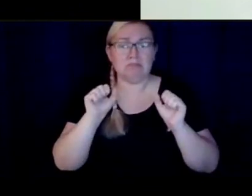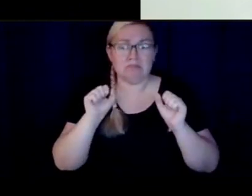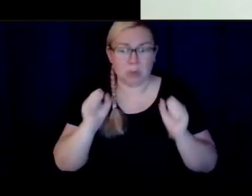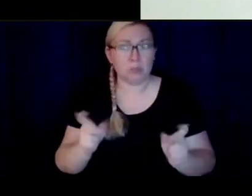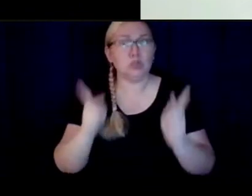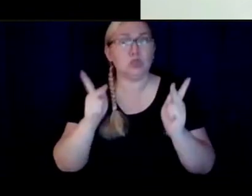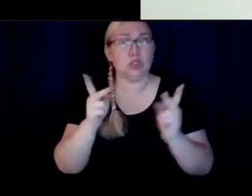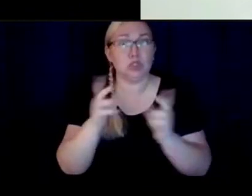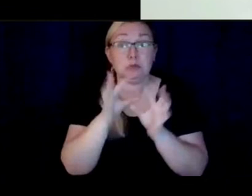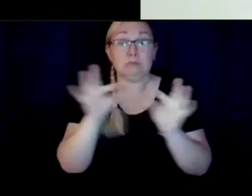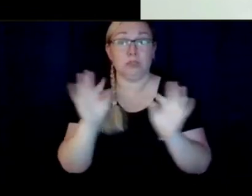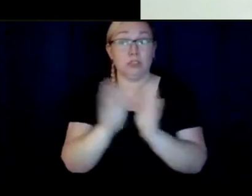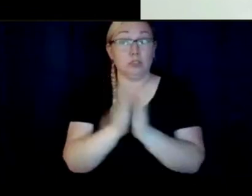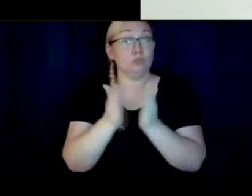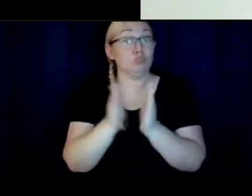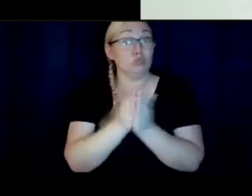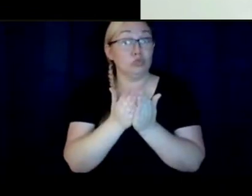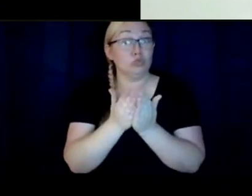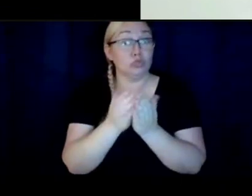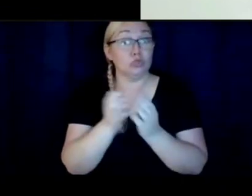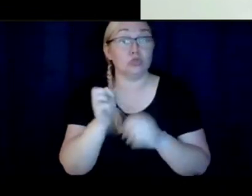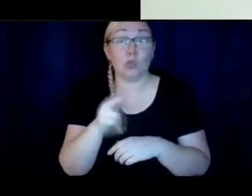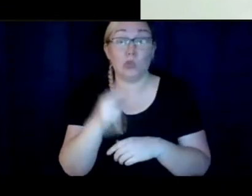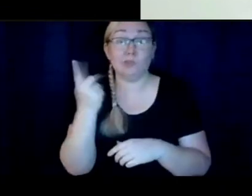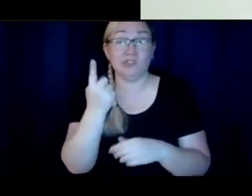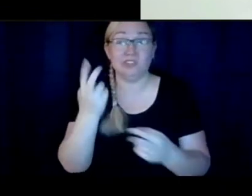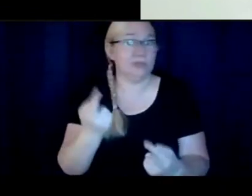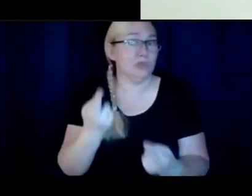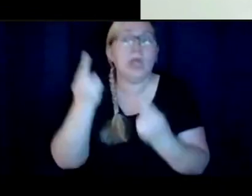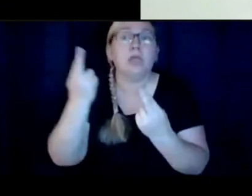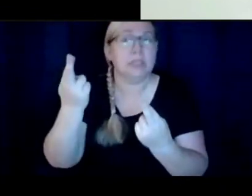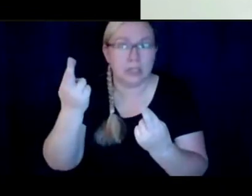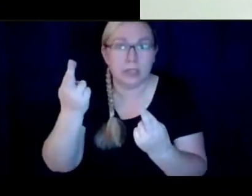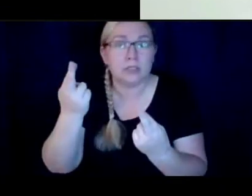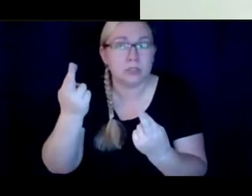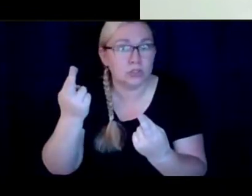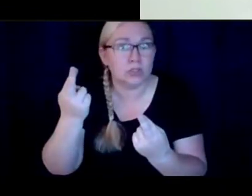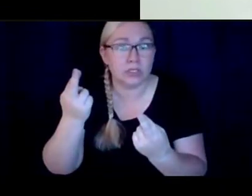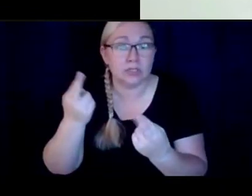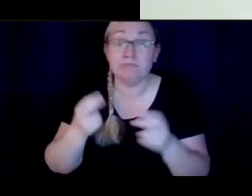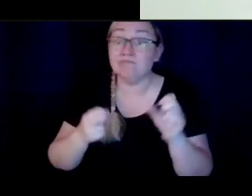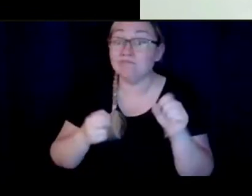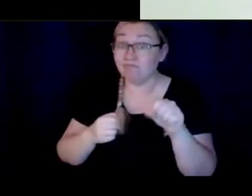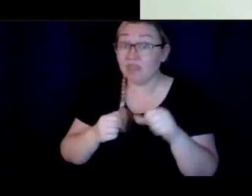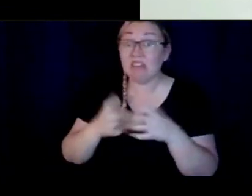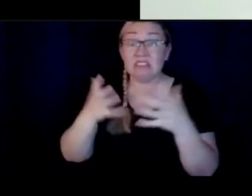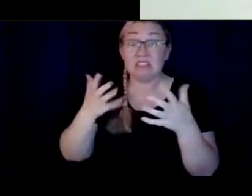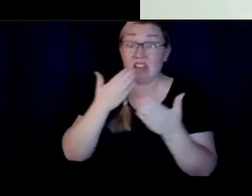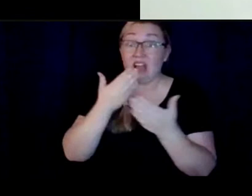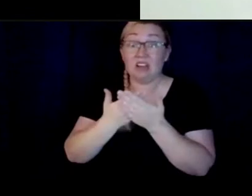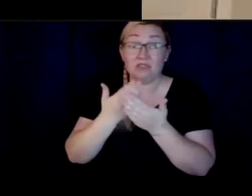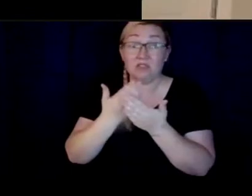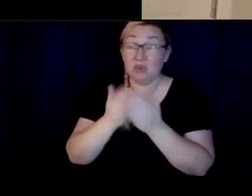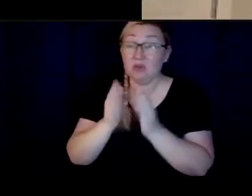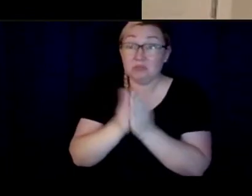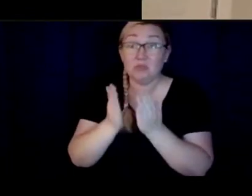some free books or at least even just recommendations. Yeah, there's a lot of good work coming out.